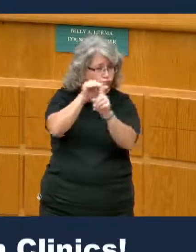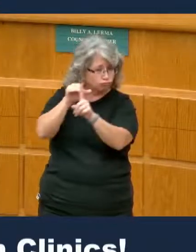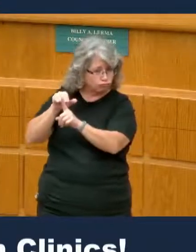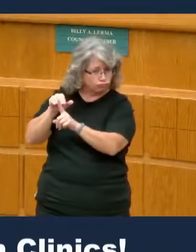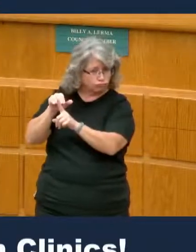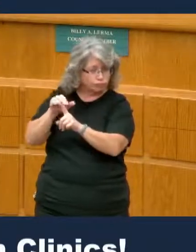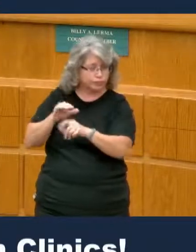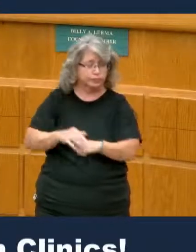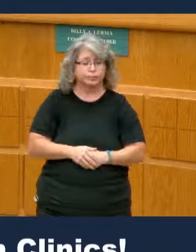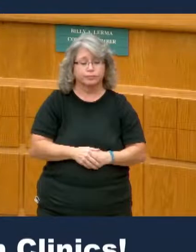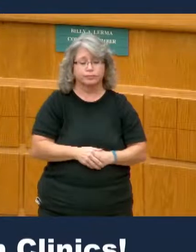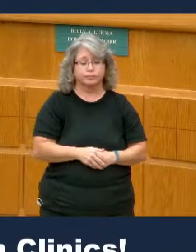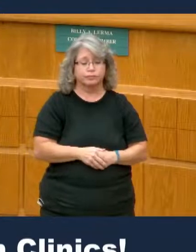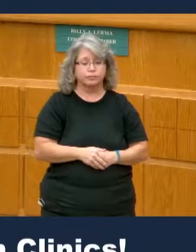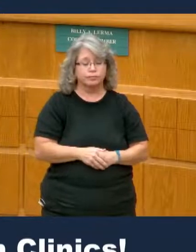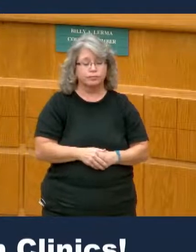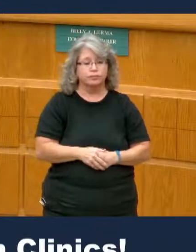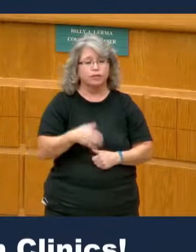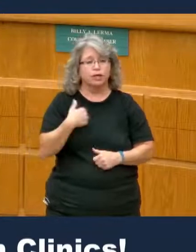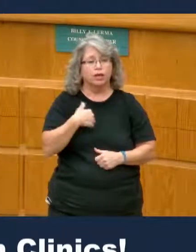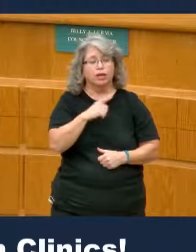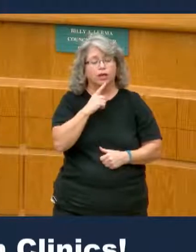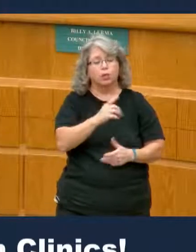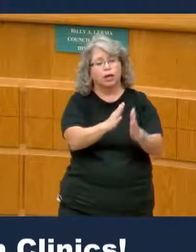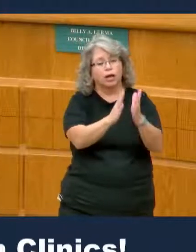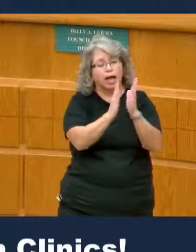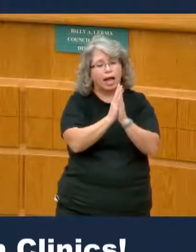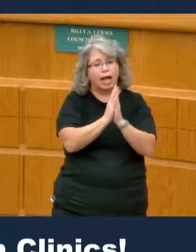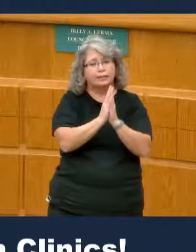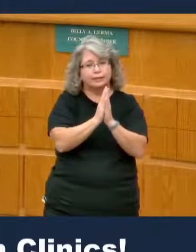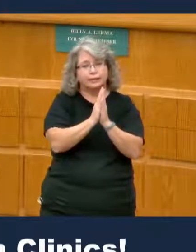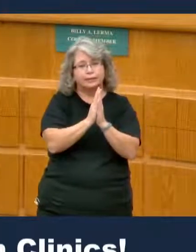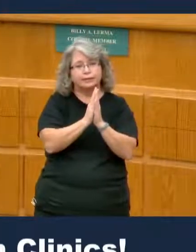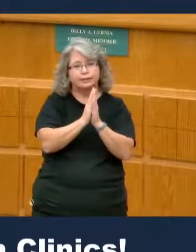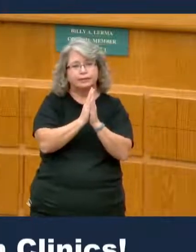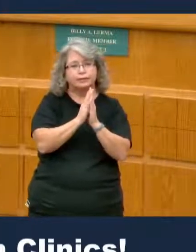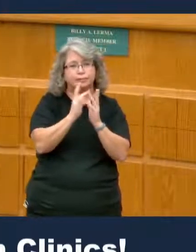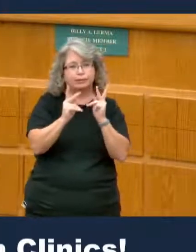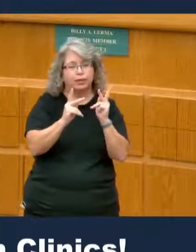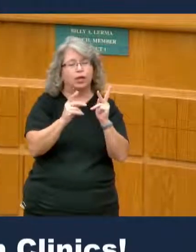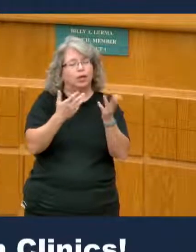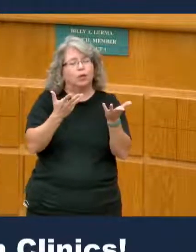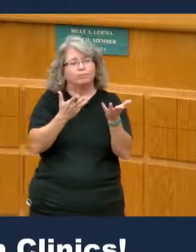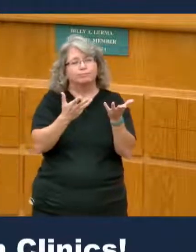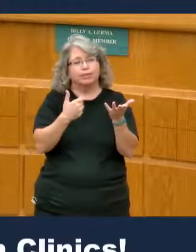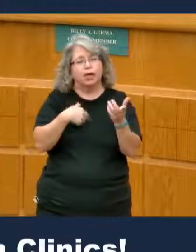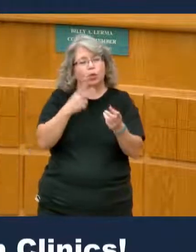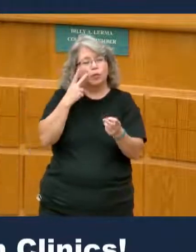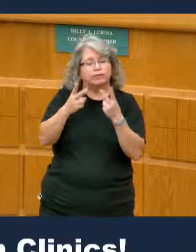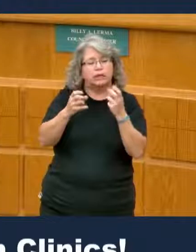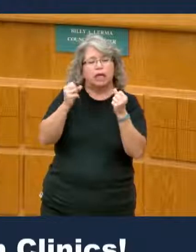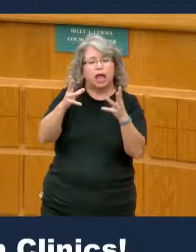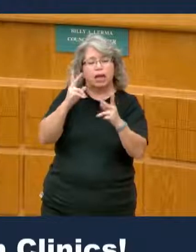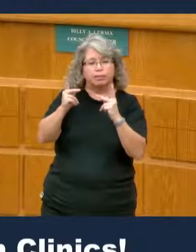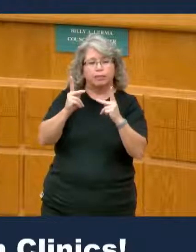them is we're asking that, we're seeing a lot of traffic at the health district. People are wanting to come in to get their